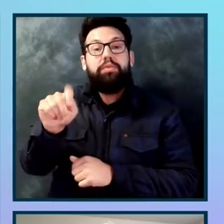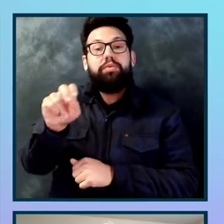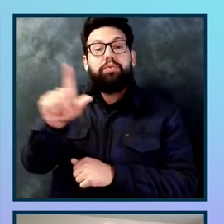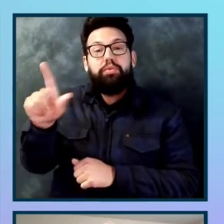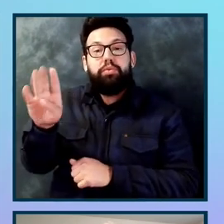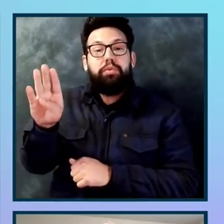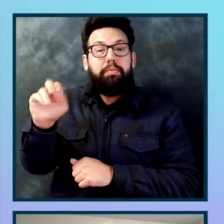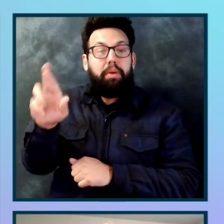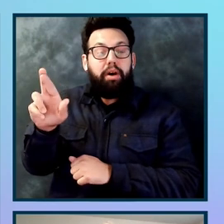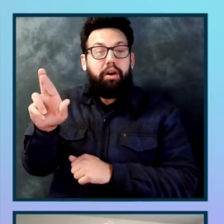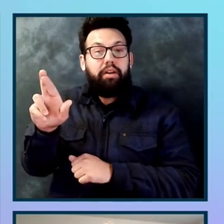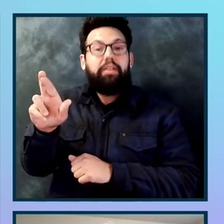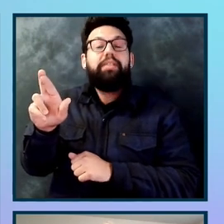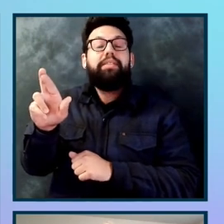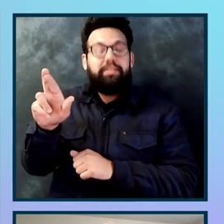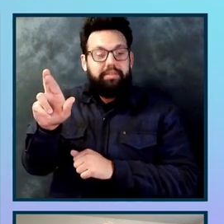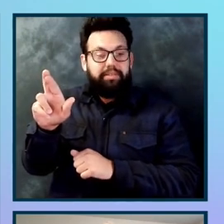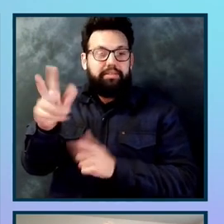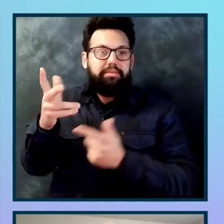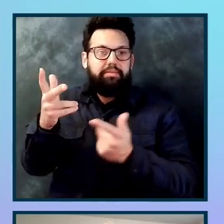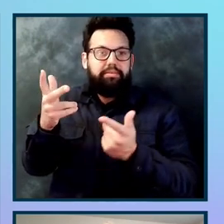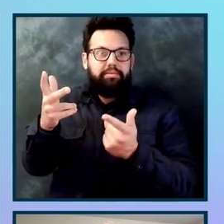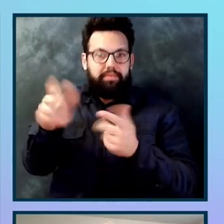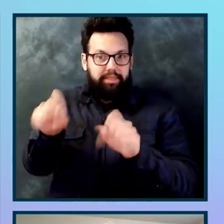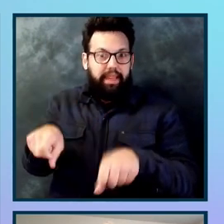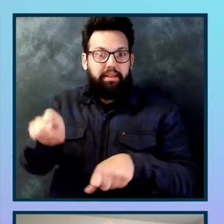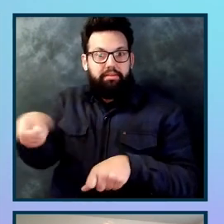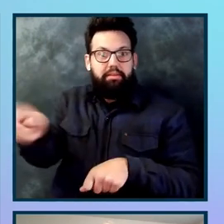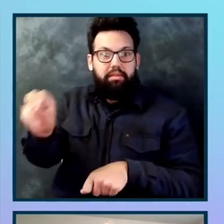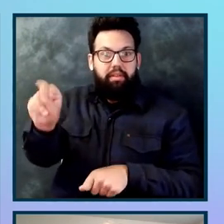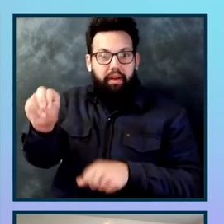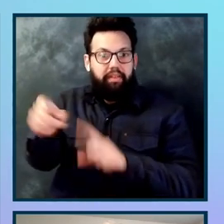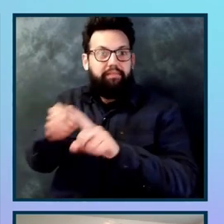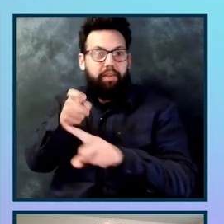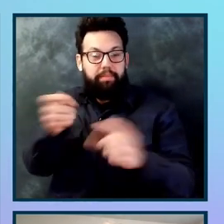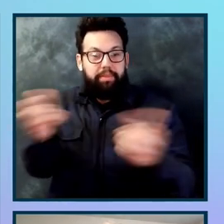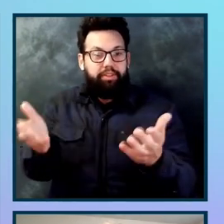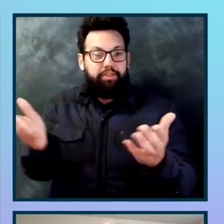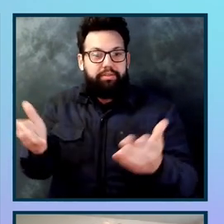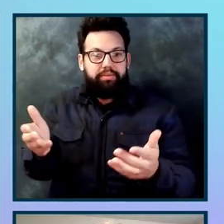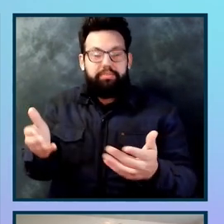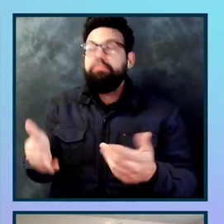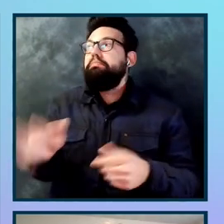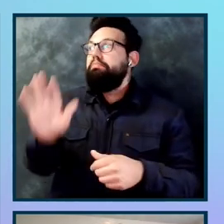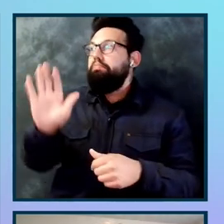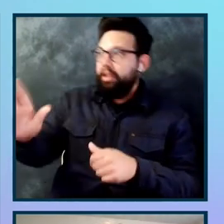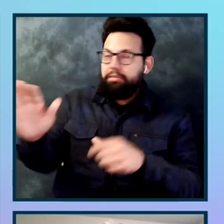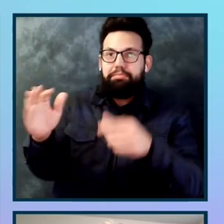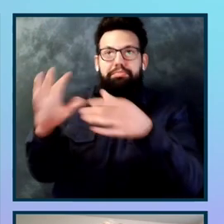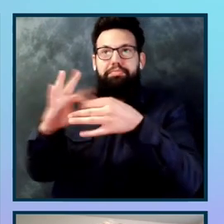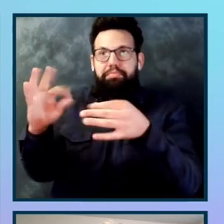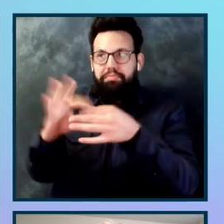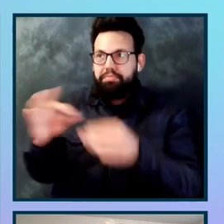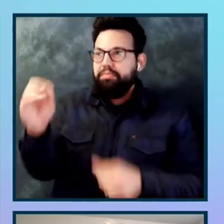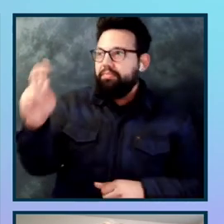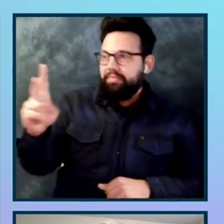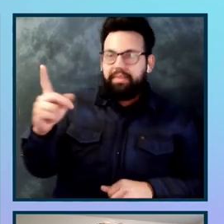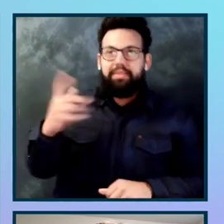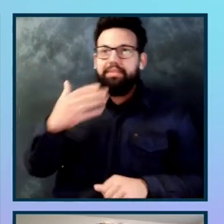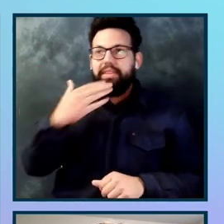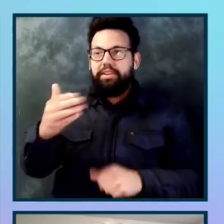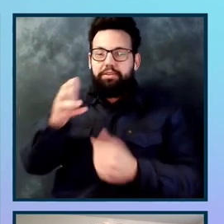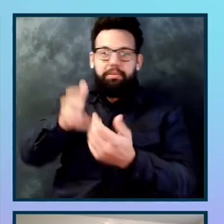enabled from the accessibility statement link found on this page. All right, that sounds great. I'd love to know that it's being optimized